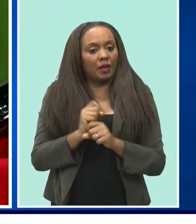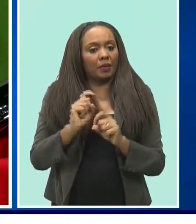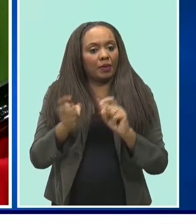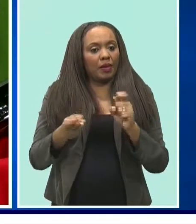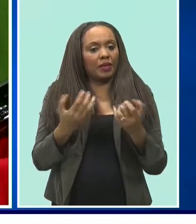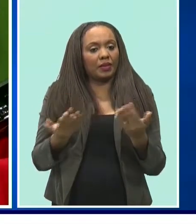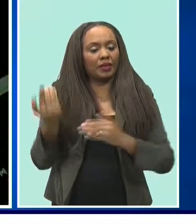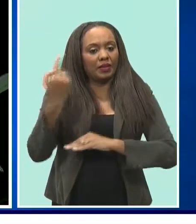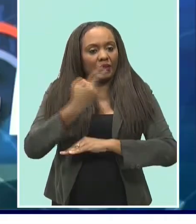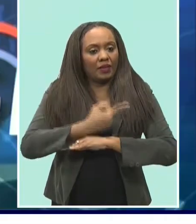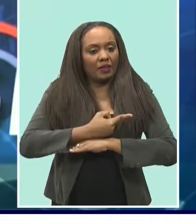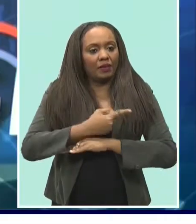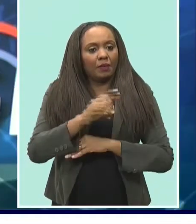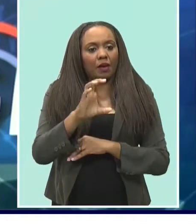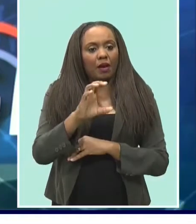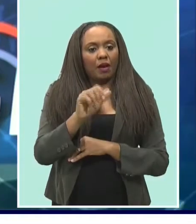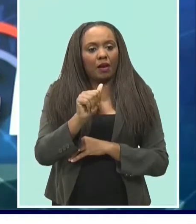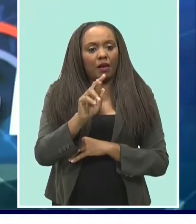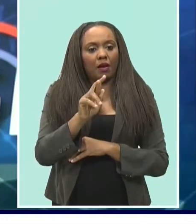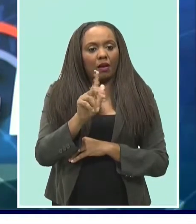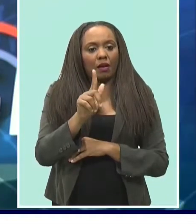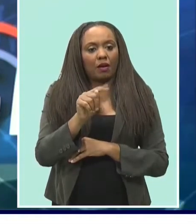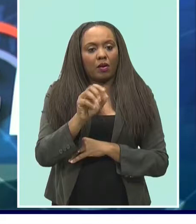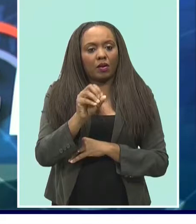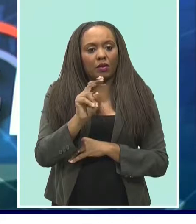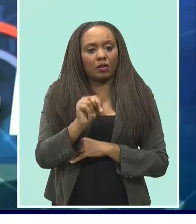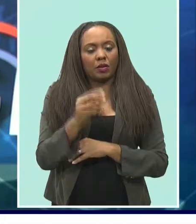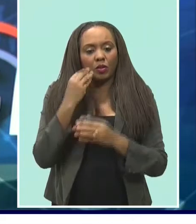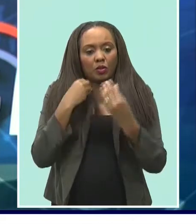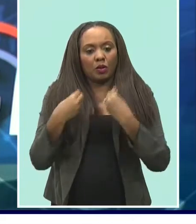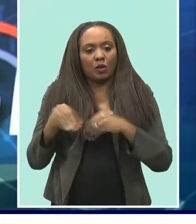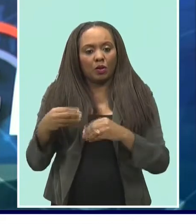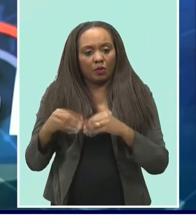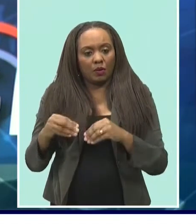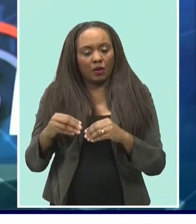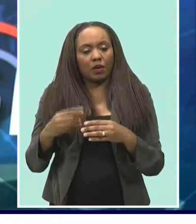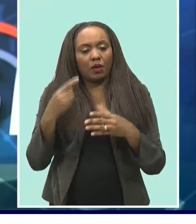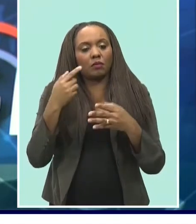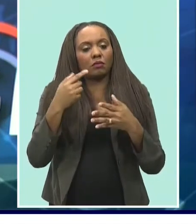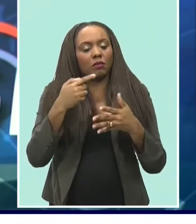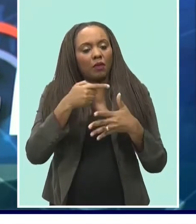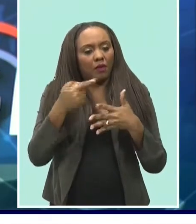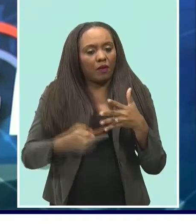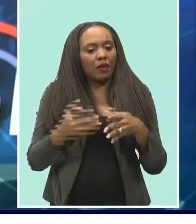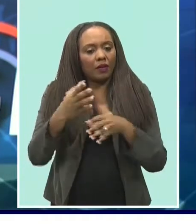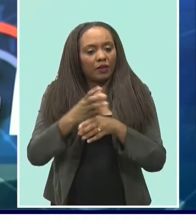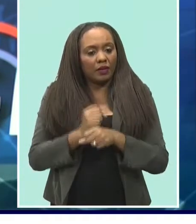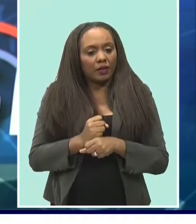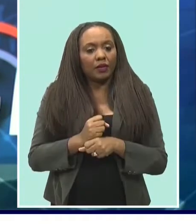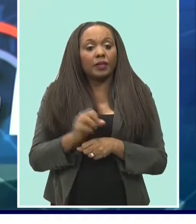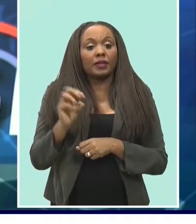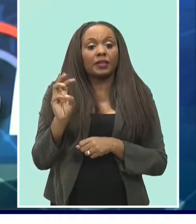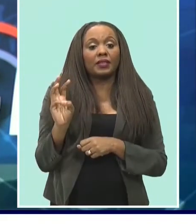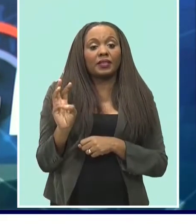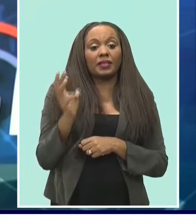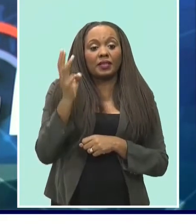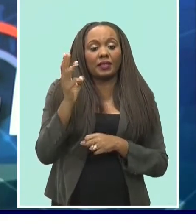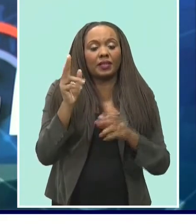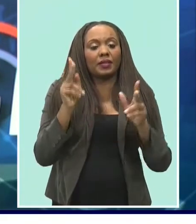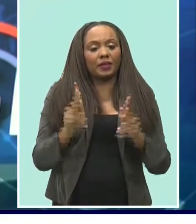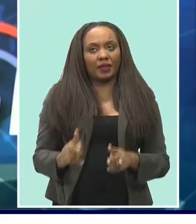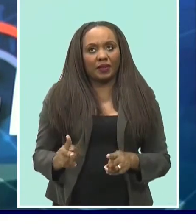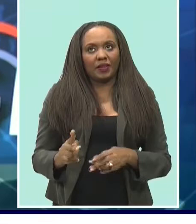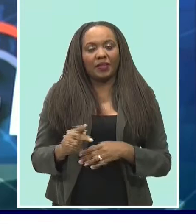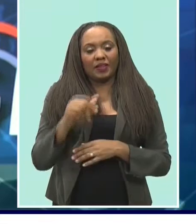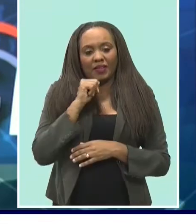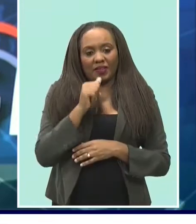Supermarket in Black Rock. They were Cecilia Thompson, Phyllis Gollop, Marilyn Walker, Heather Hunt, and Euclid Sivers. Anthony